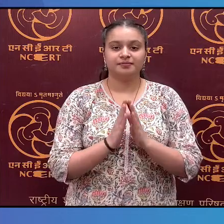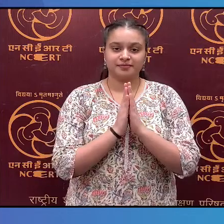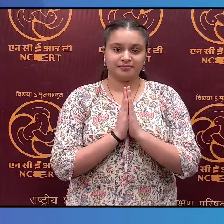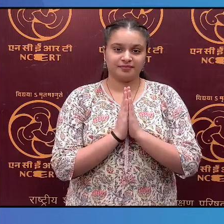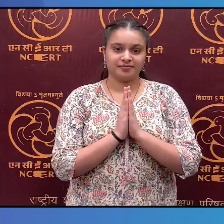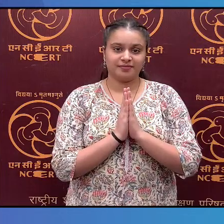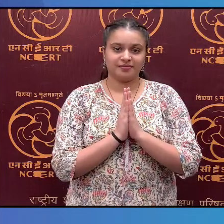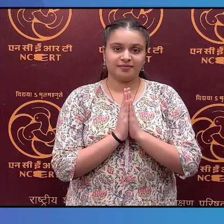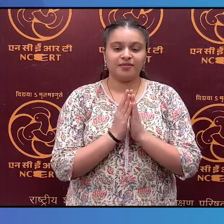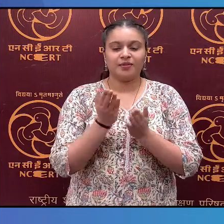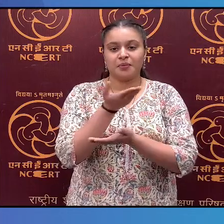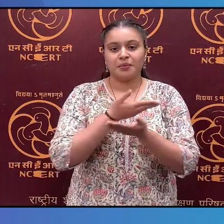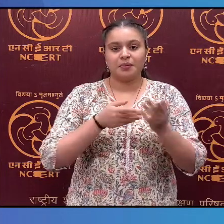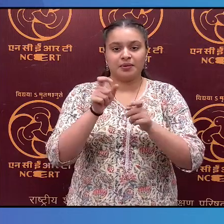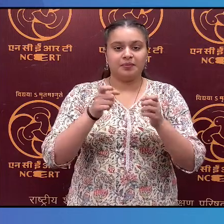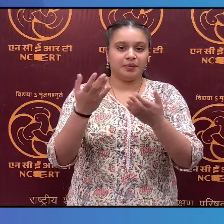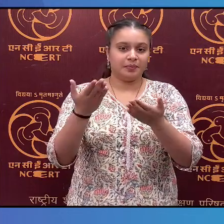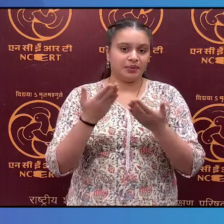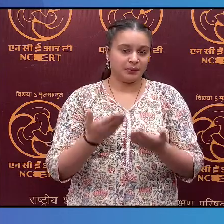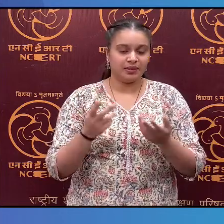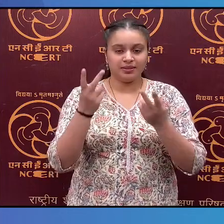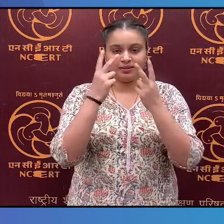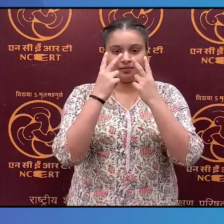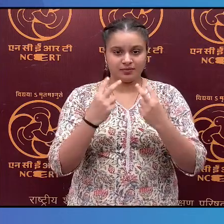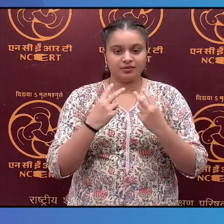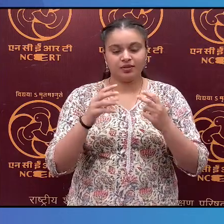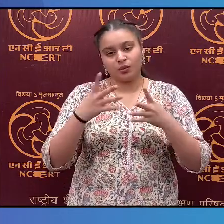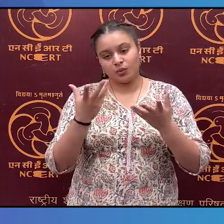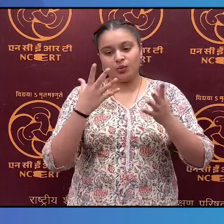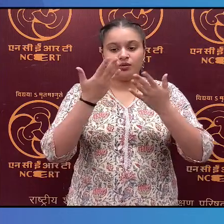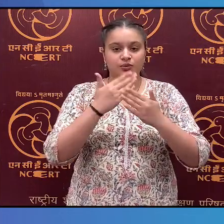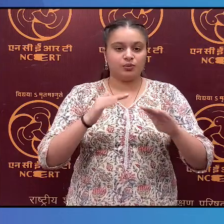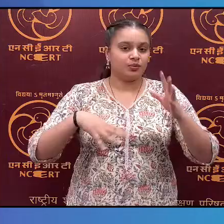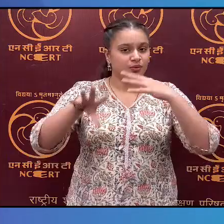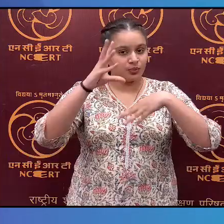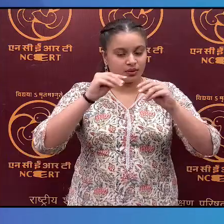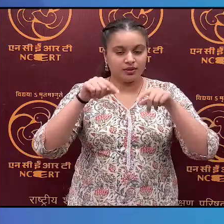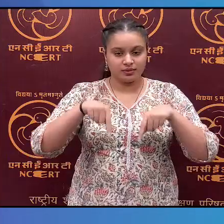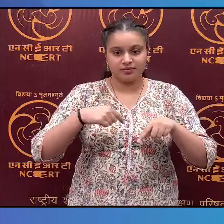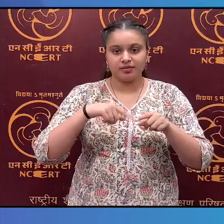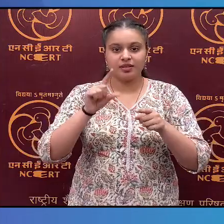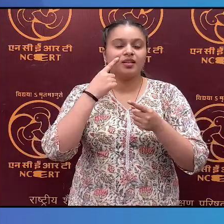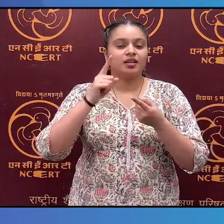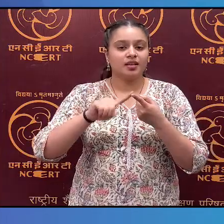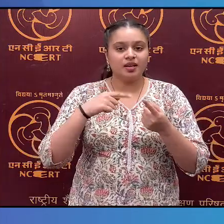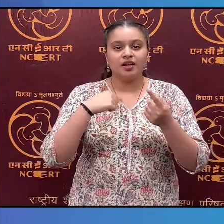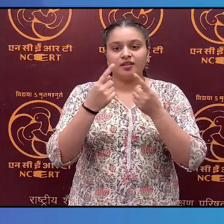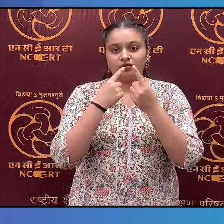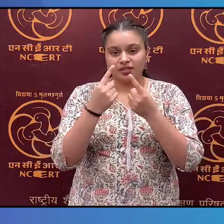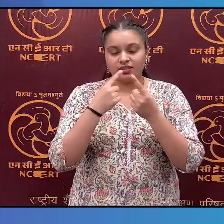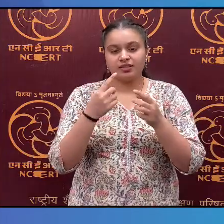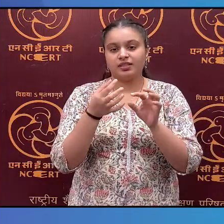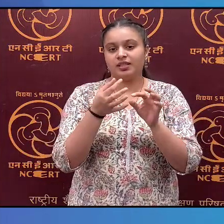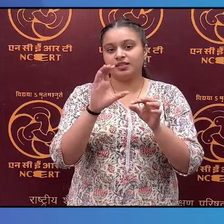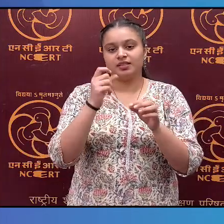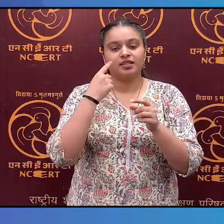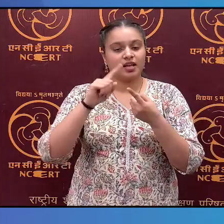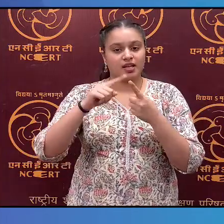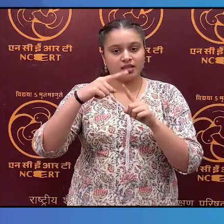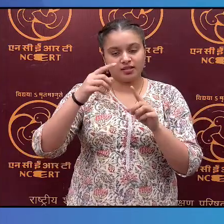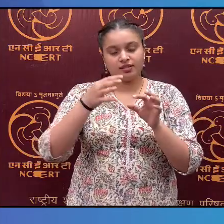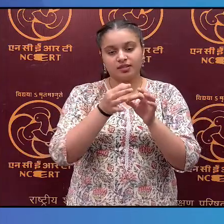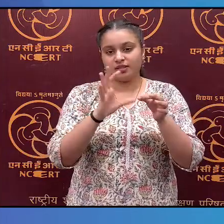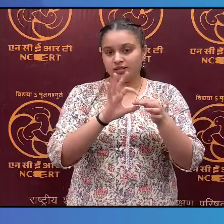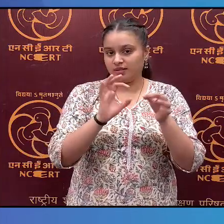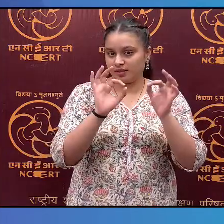Namaskar. Very warm welcome to all the viewers and learners in this live interaction of CIT NCERT. I am Renu